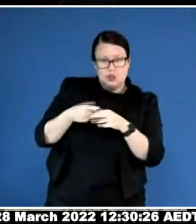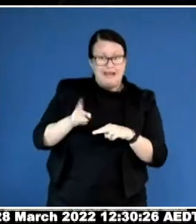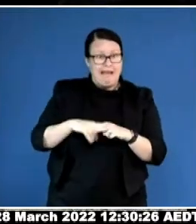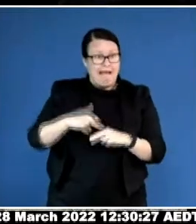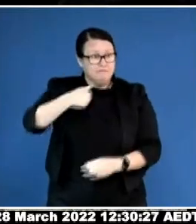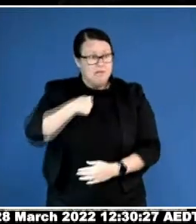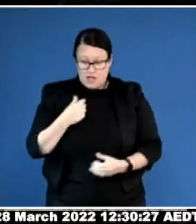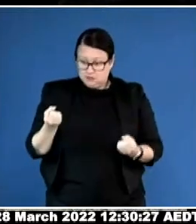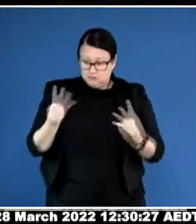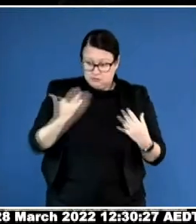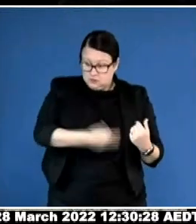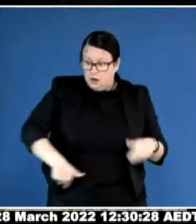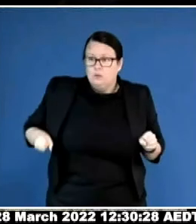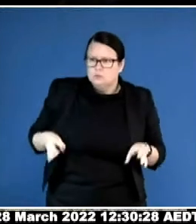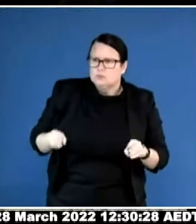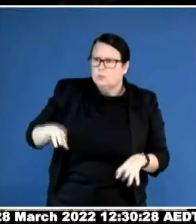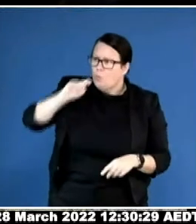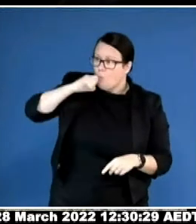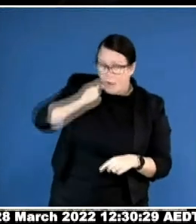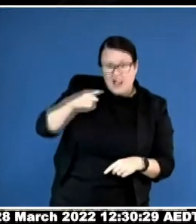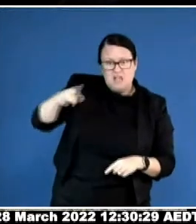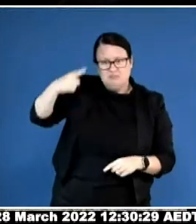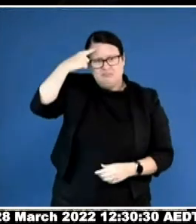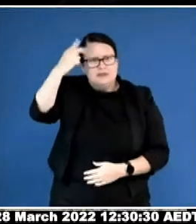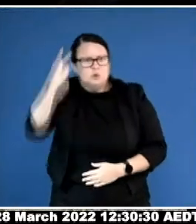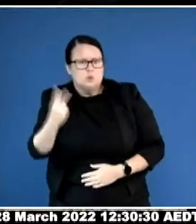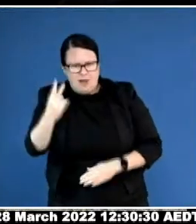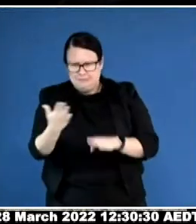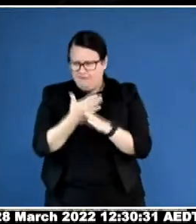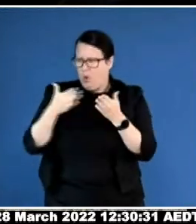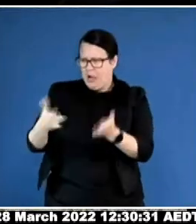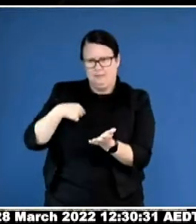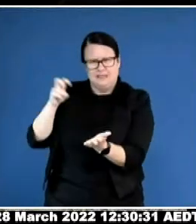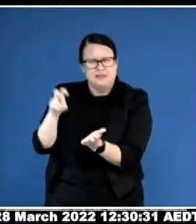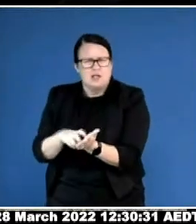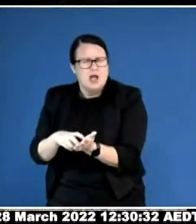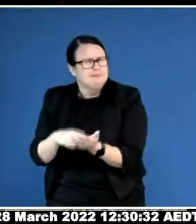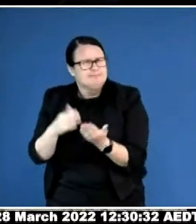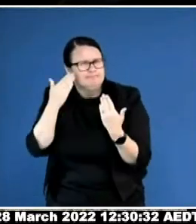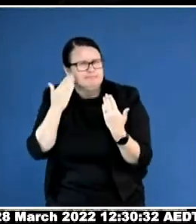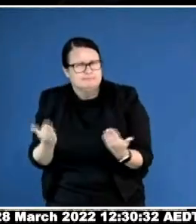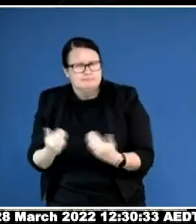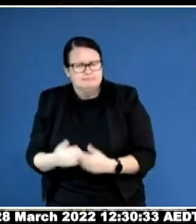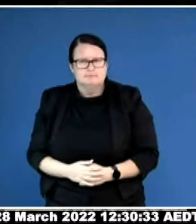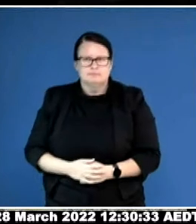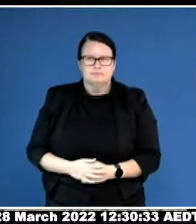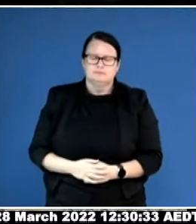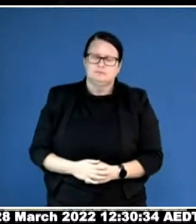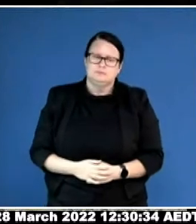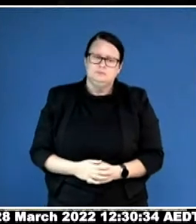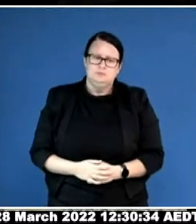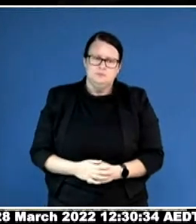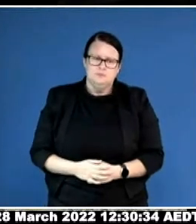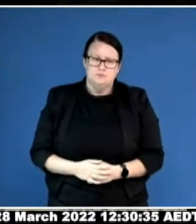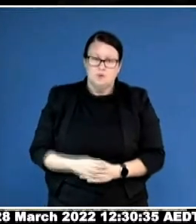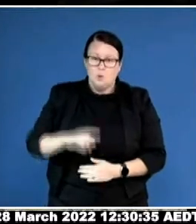come into this scenario and said, this is not ethical? I don't think that you're able to sign this. Would questions